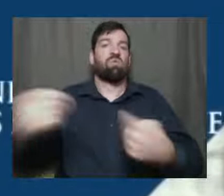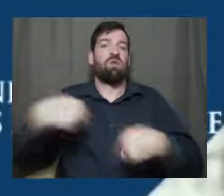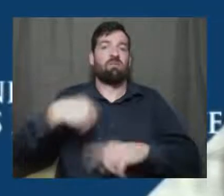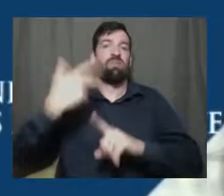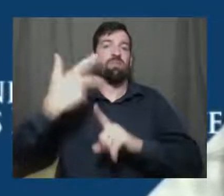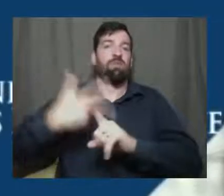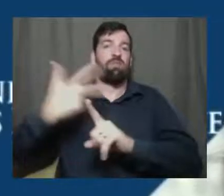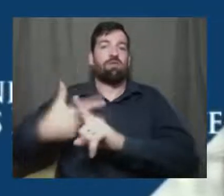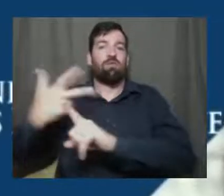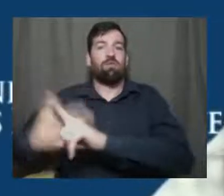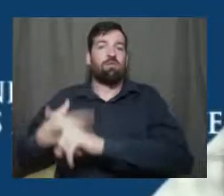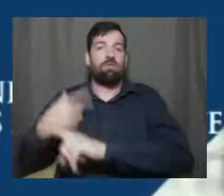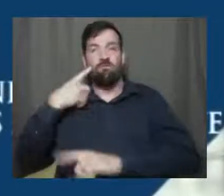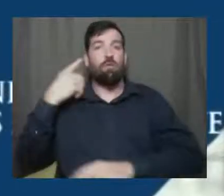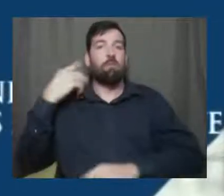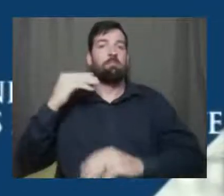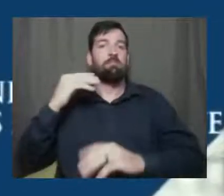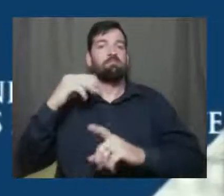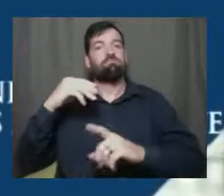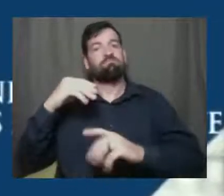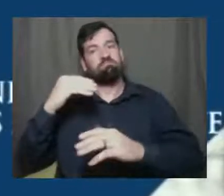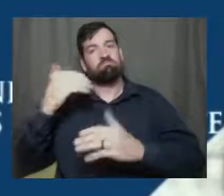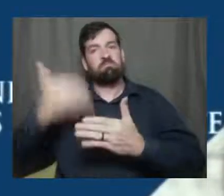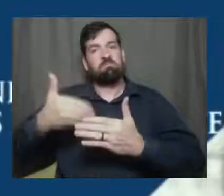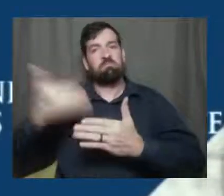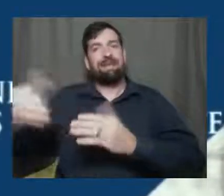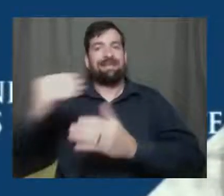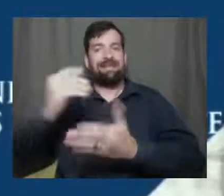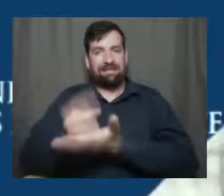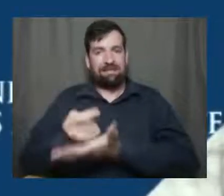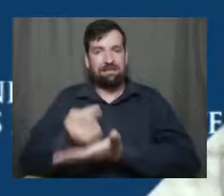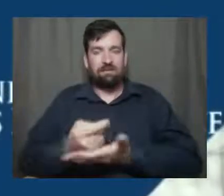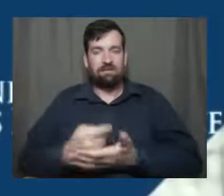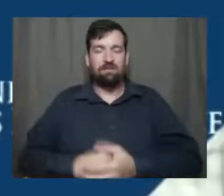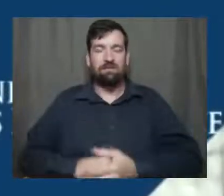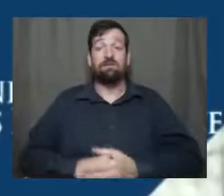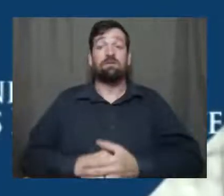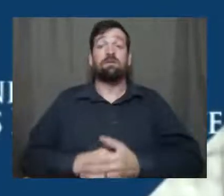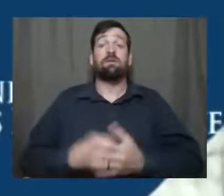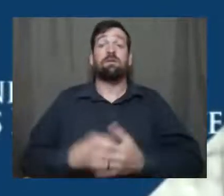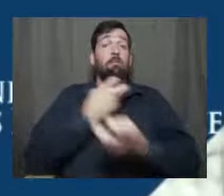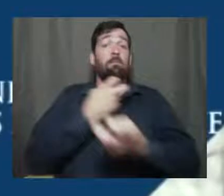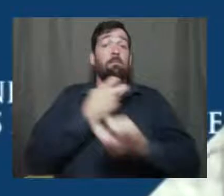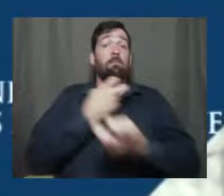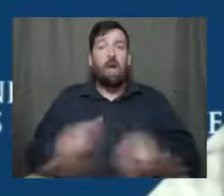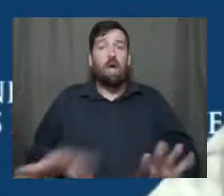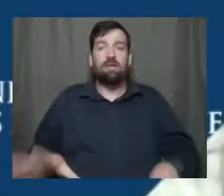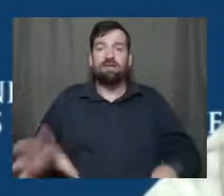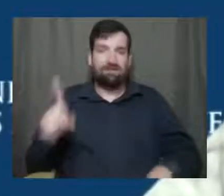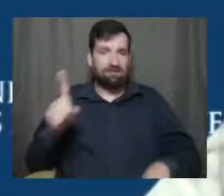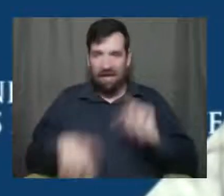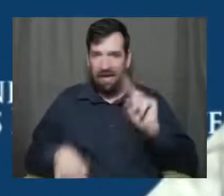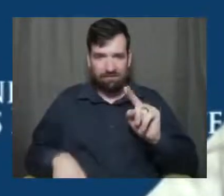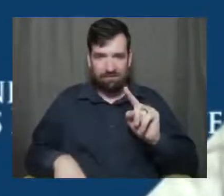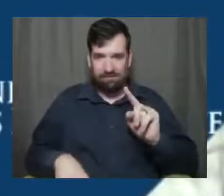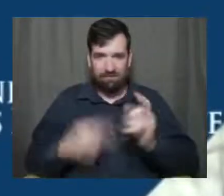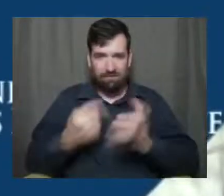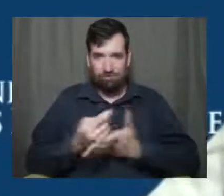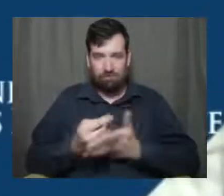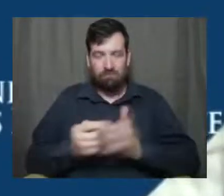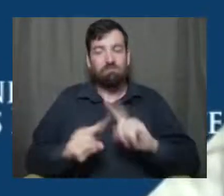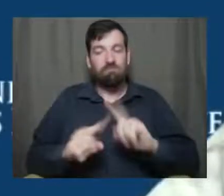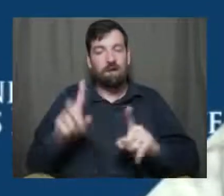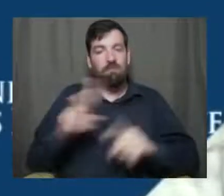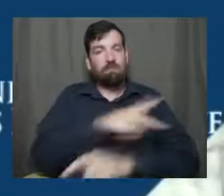perio maintenance. So we can treat them. The bone loss, we cannot treat it anymore. But the patients can keep